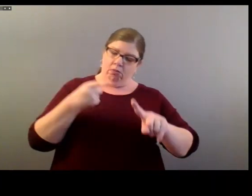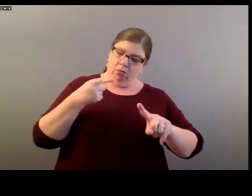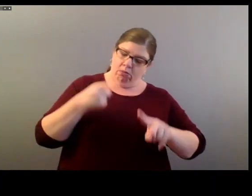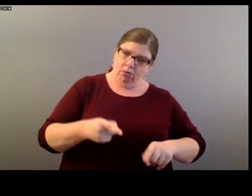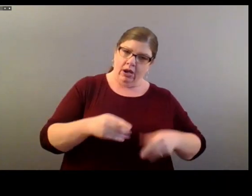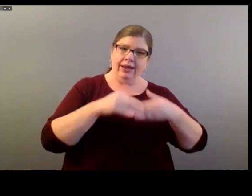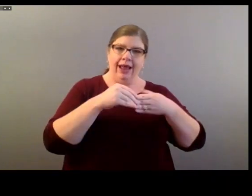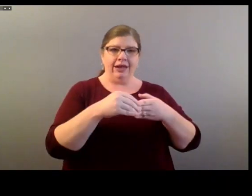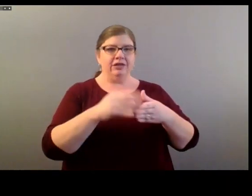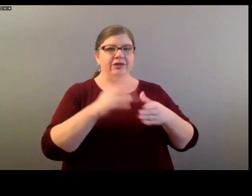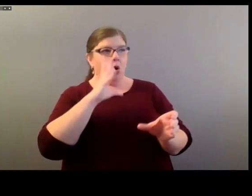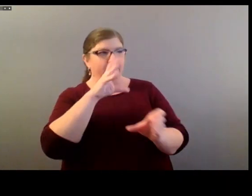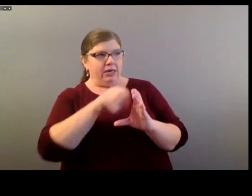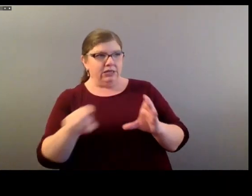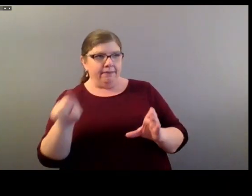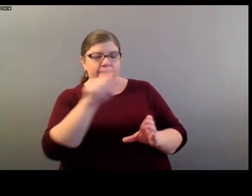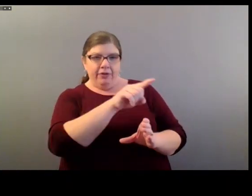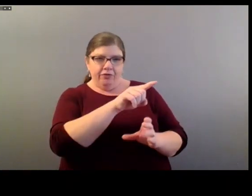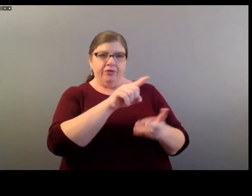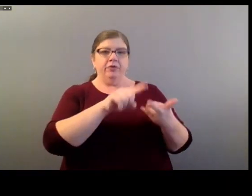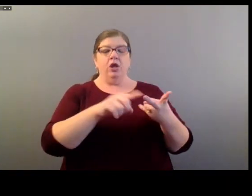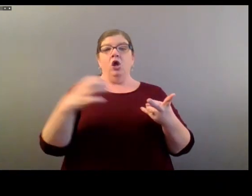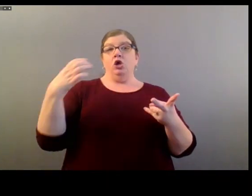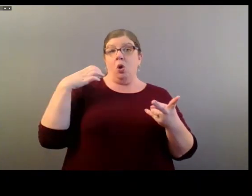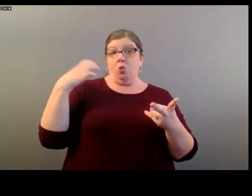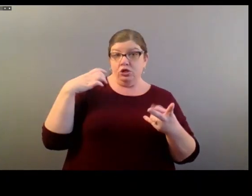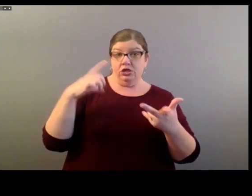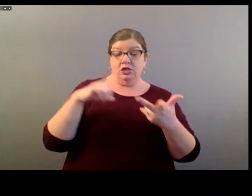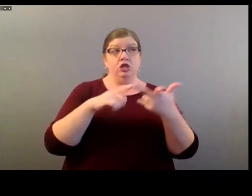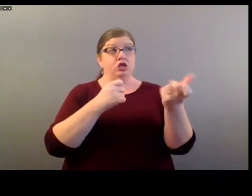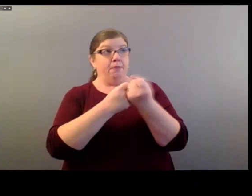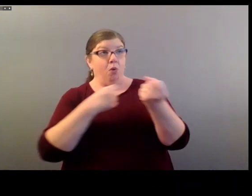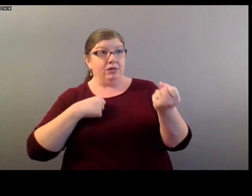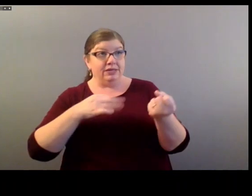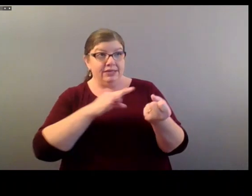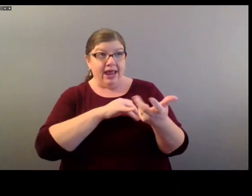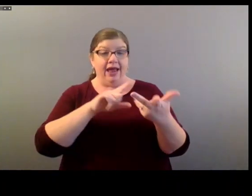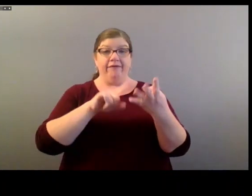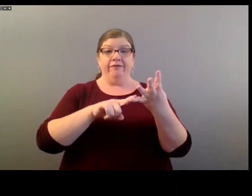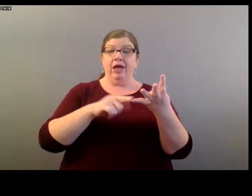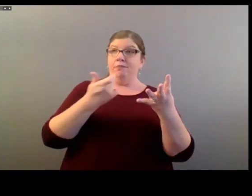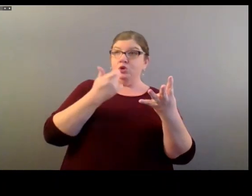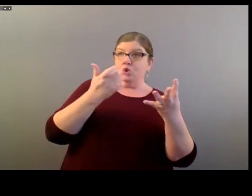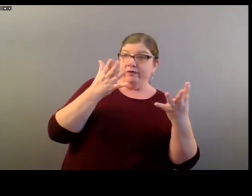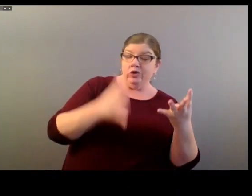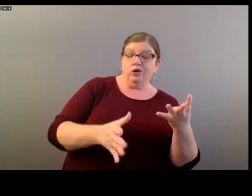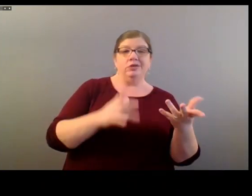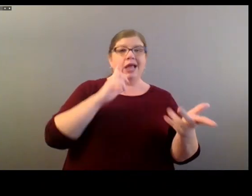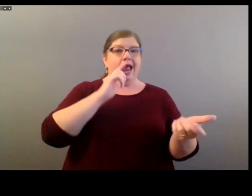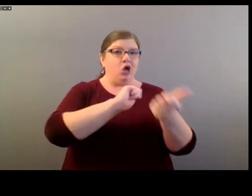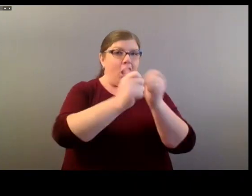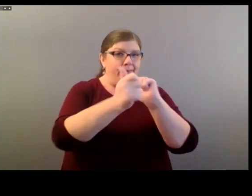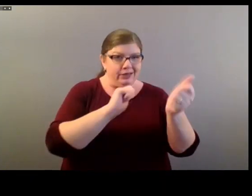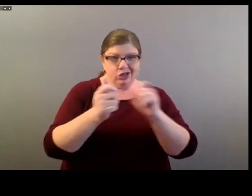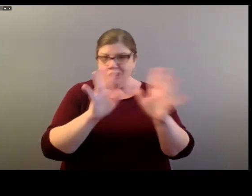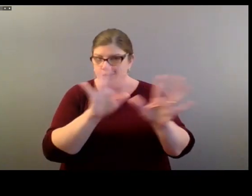for participants, coaches, support staff, observers, and inter-team competitions and tournaments.